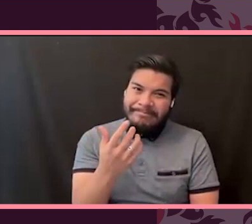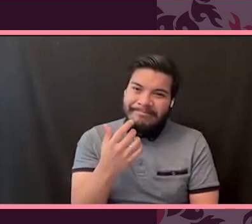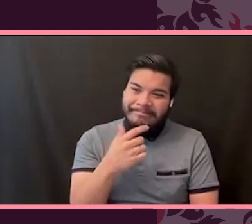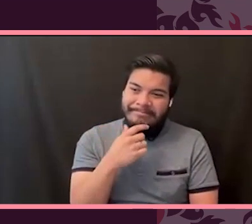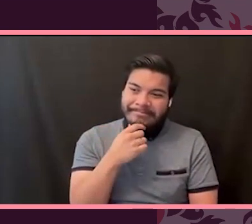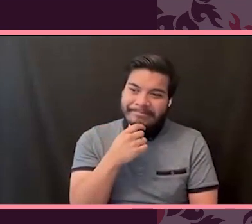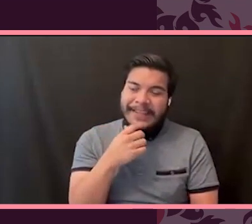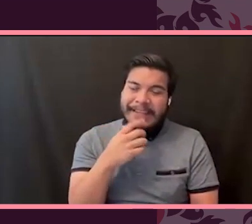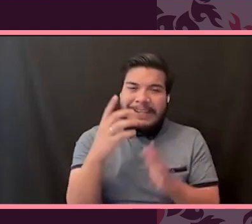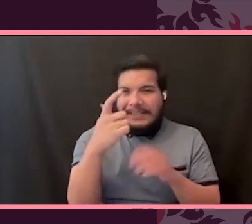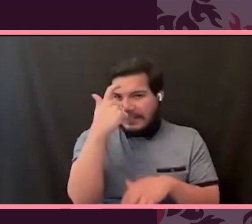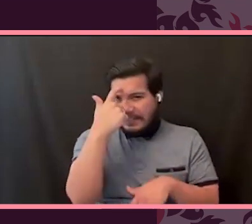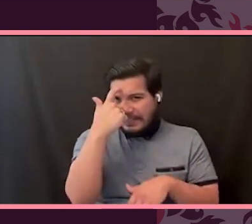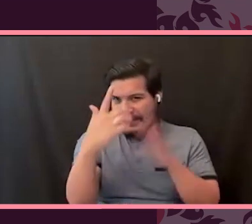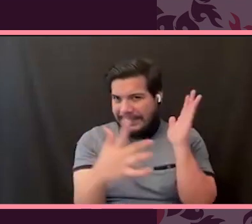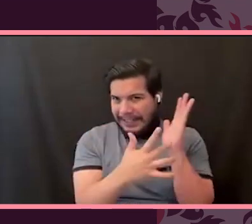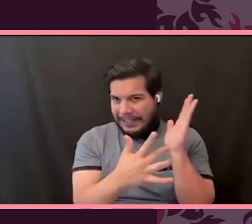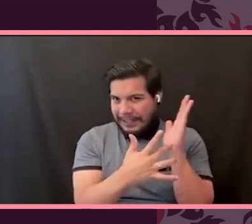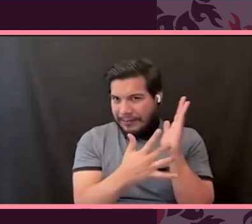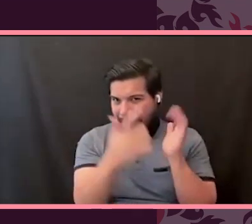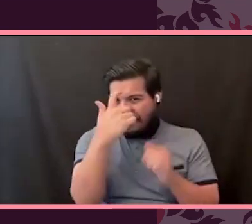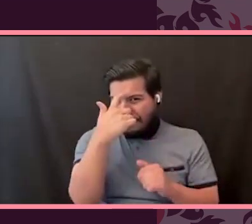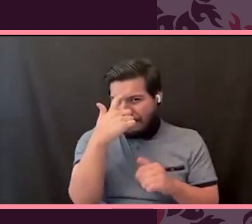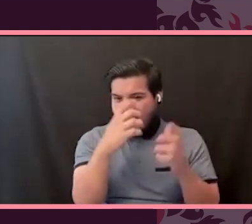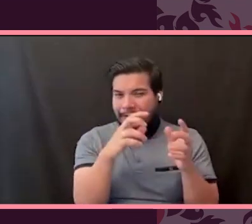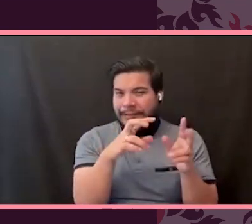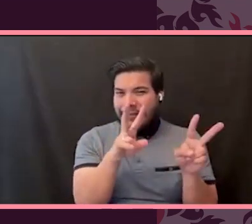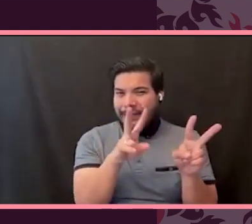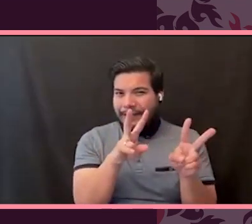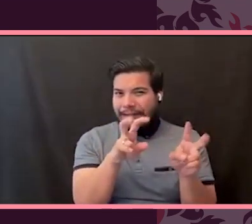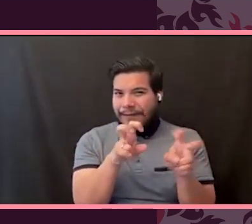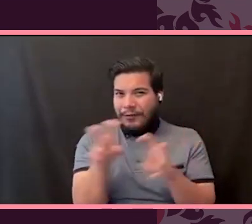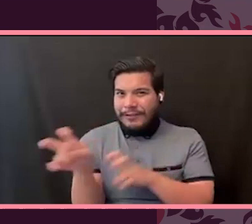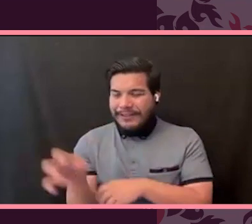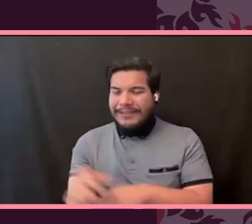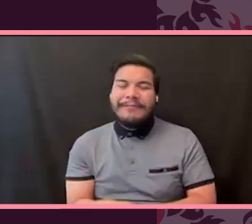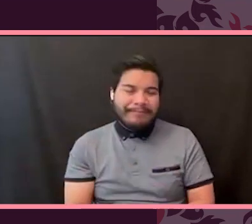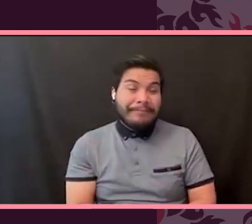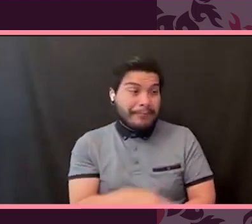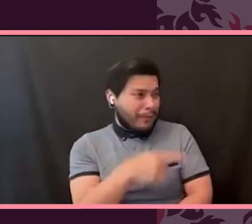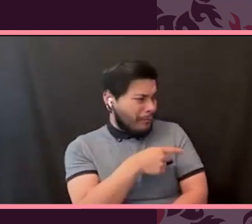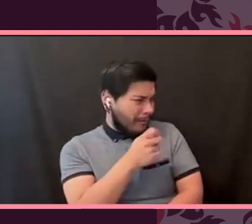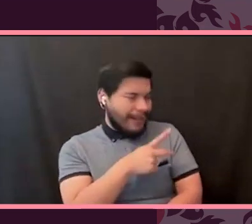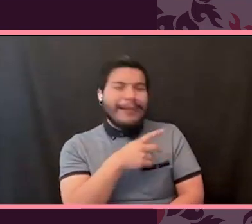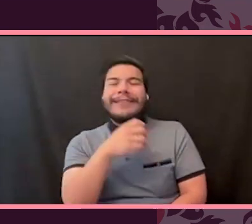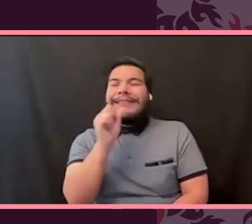Technical difficulties. Are you okay? Yes, she's just very happy.